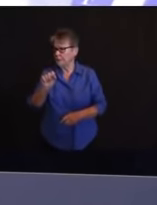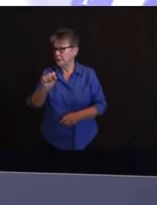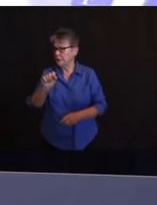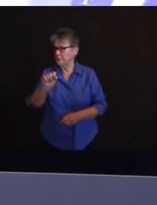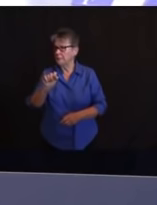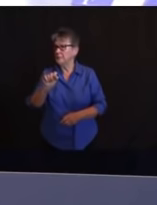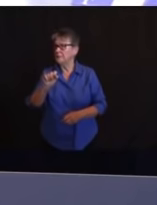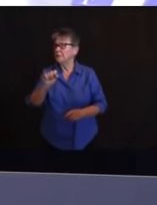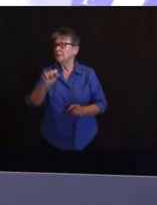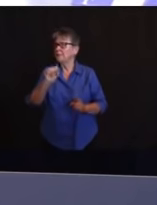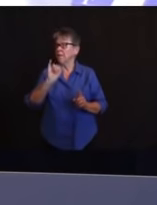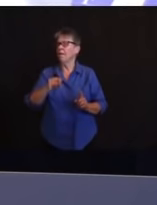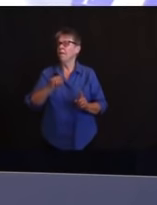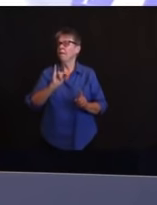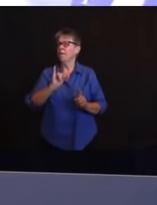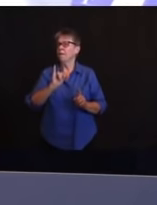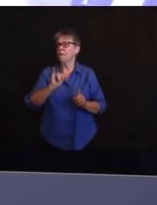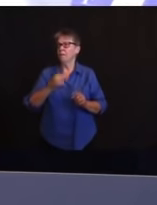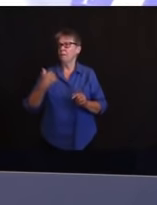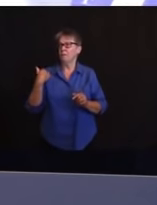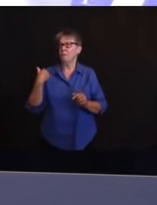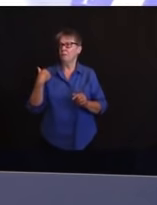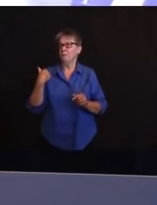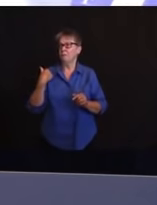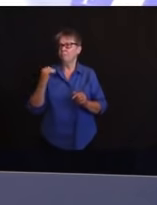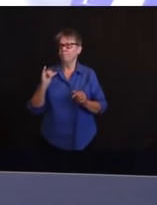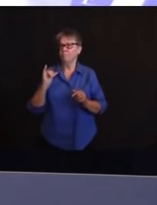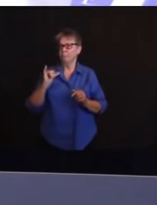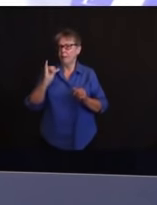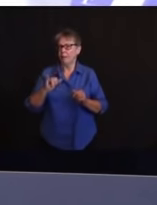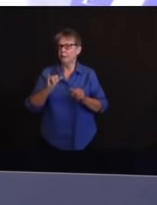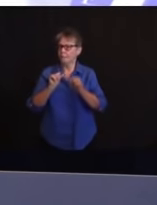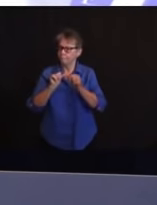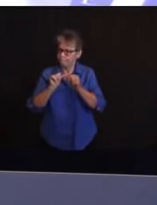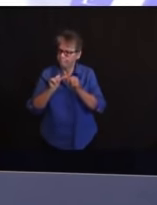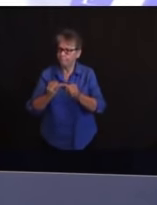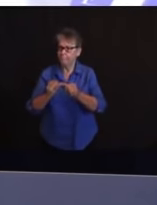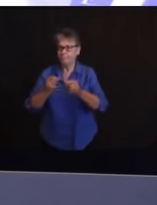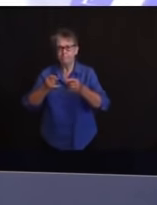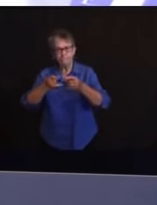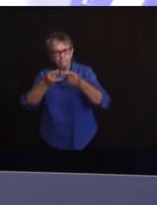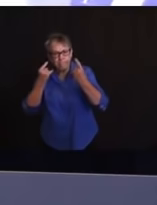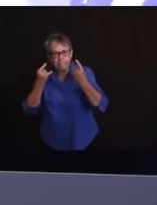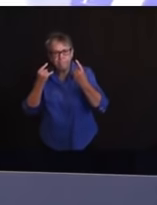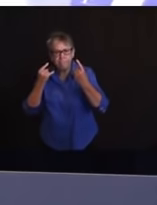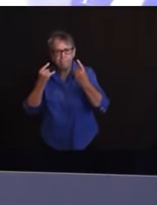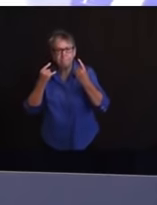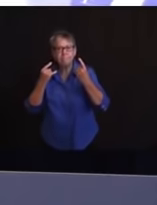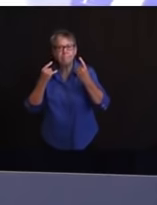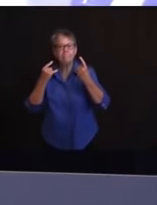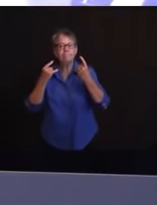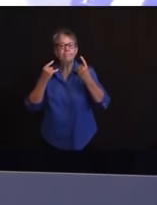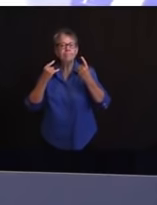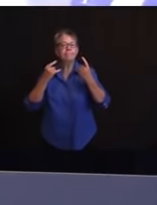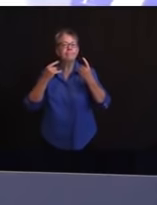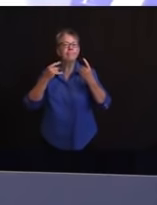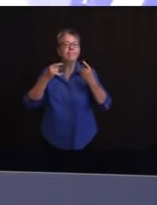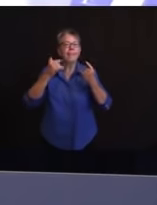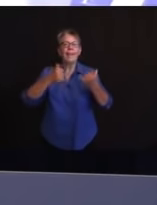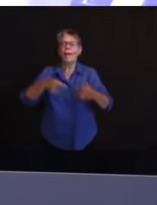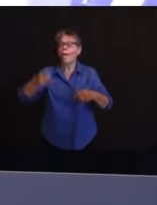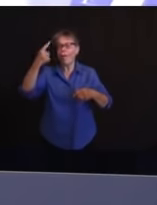down. Today, I want to especially emphasize to our young people that they are not invincible or